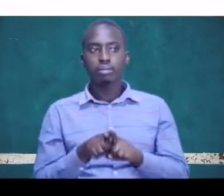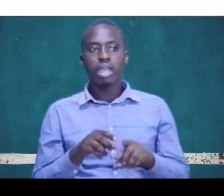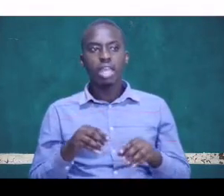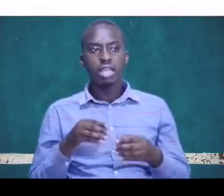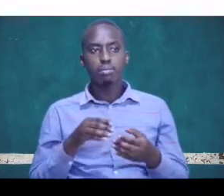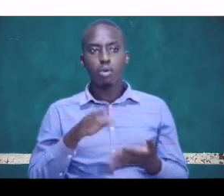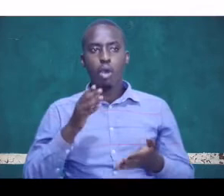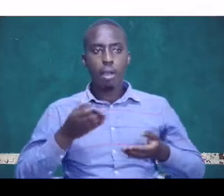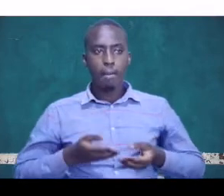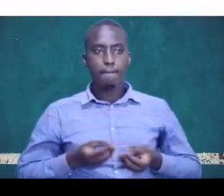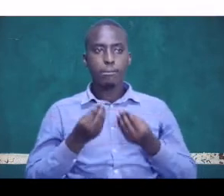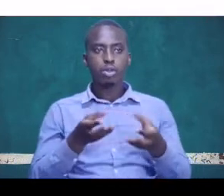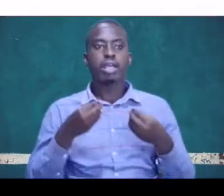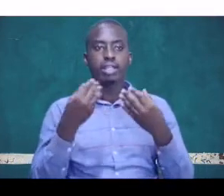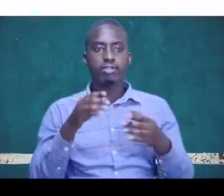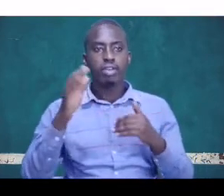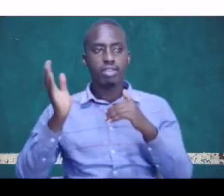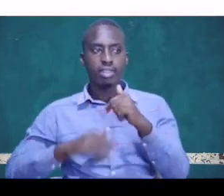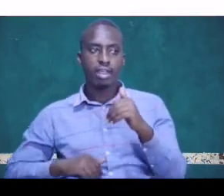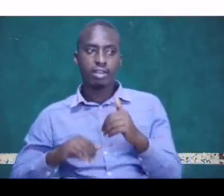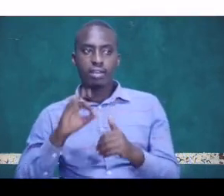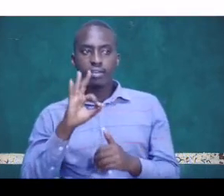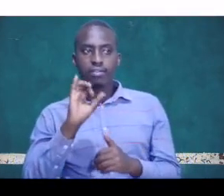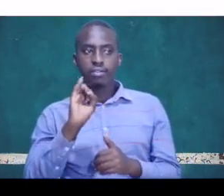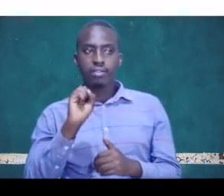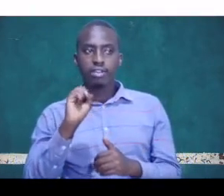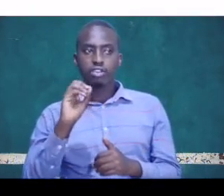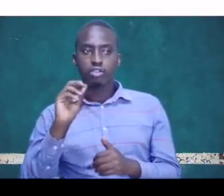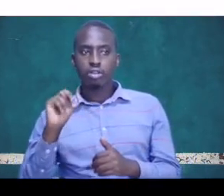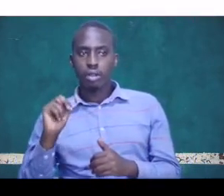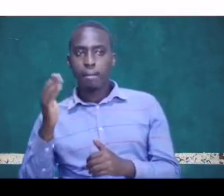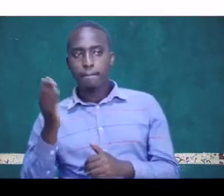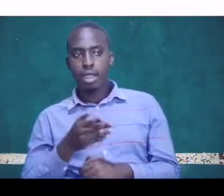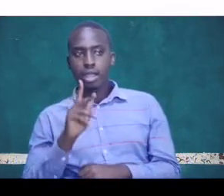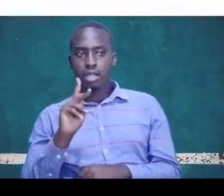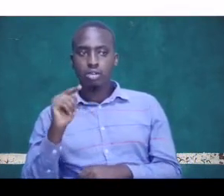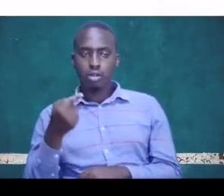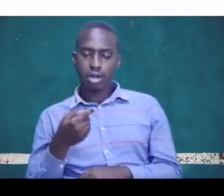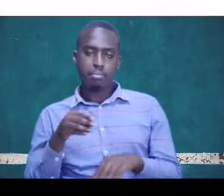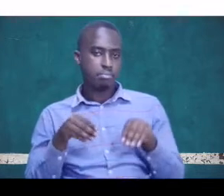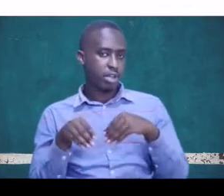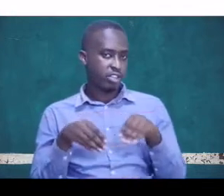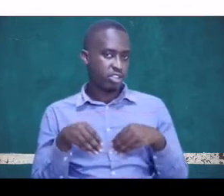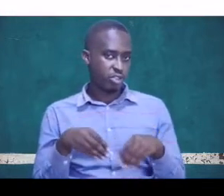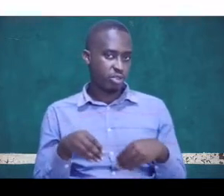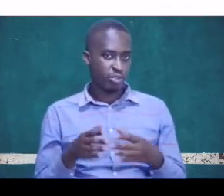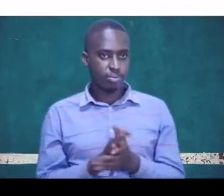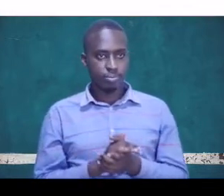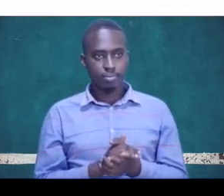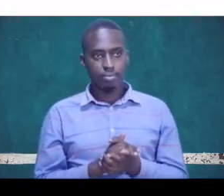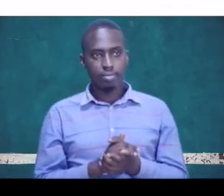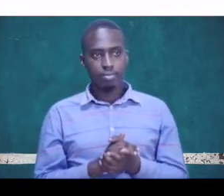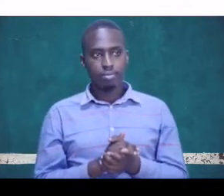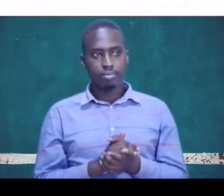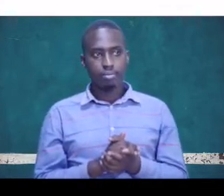energy source than fission per kilogram of material. This is a good production